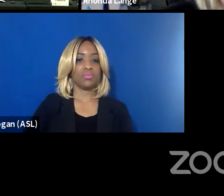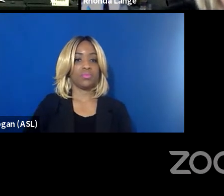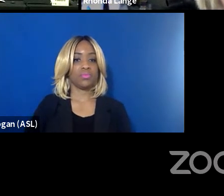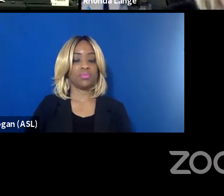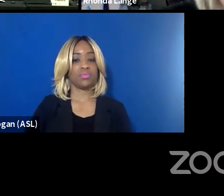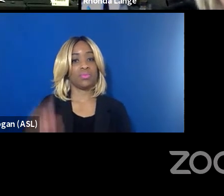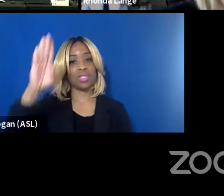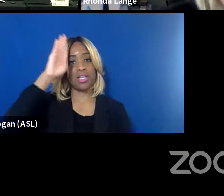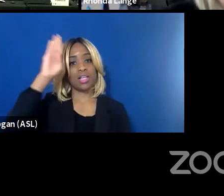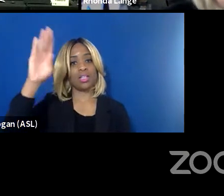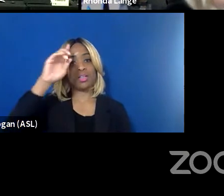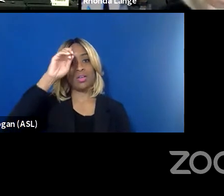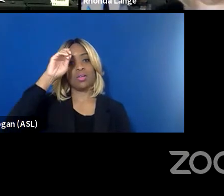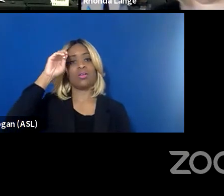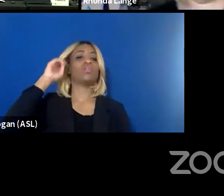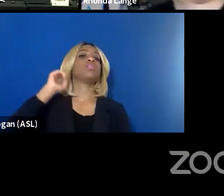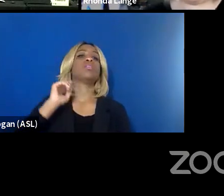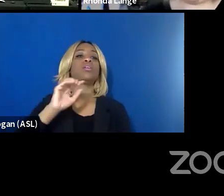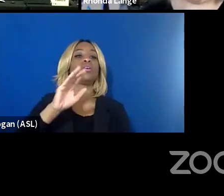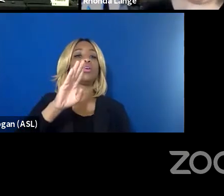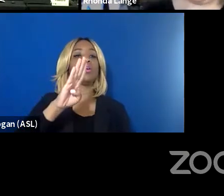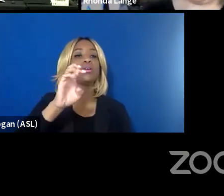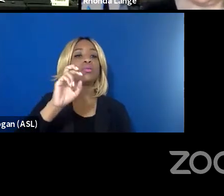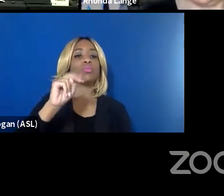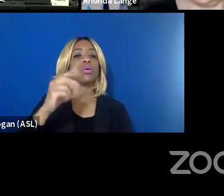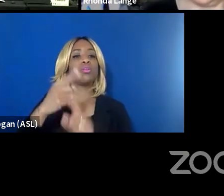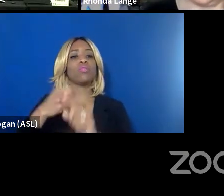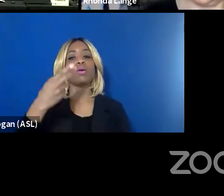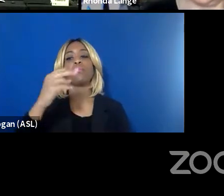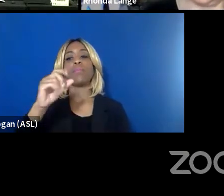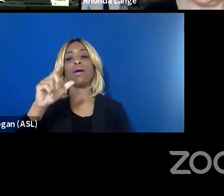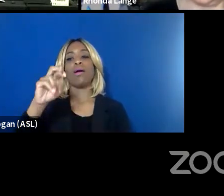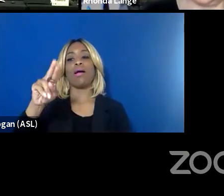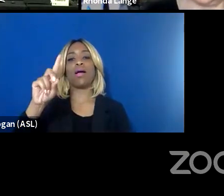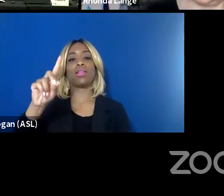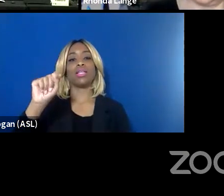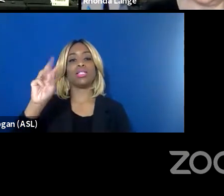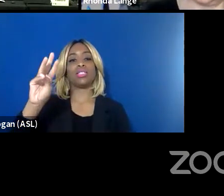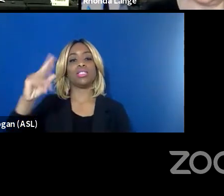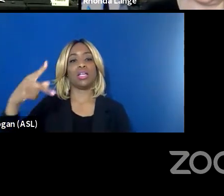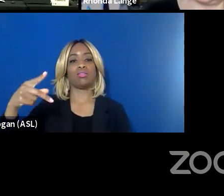Good evening. I'm Vern Hooksma from Holland Township, Ottawa County.